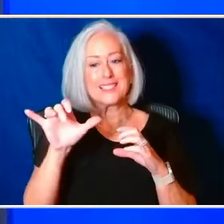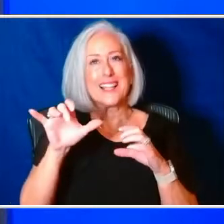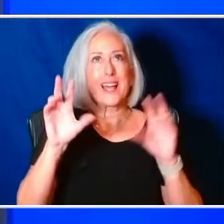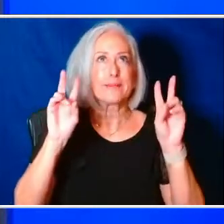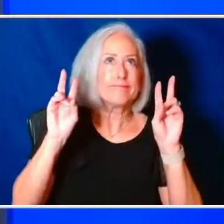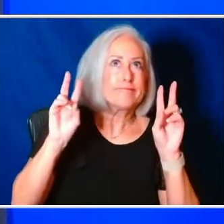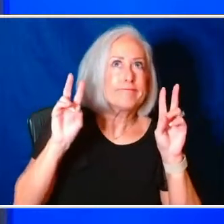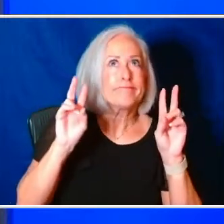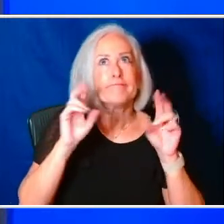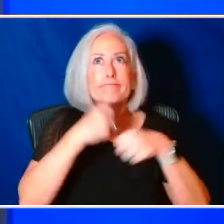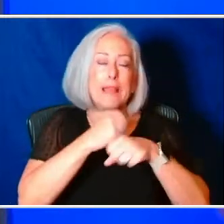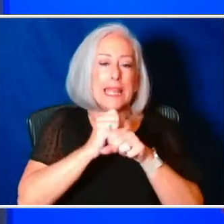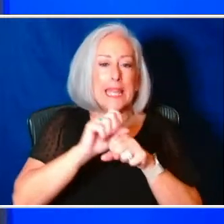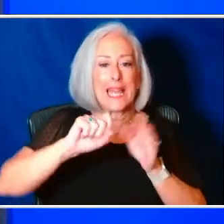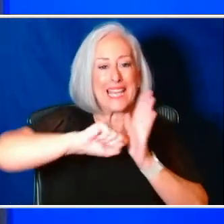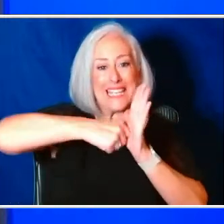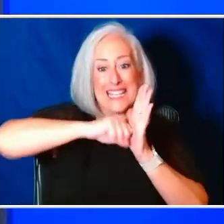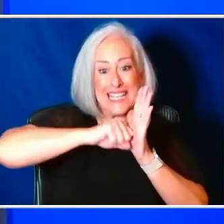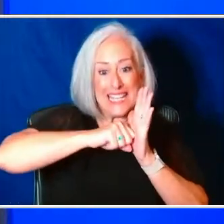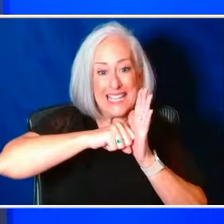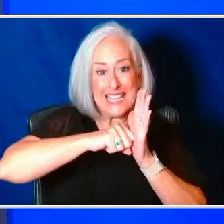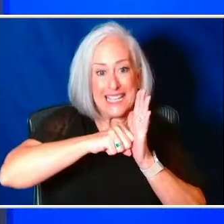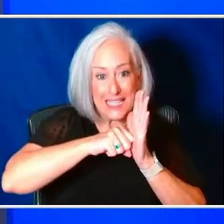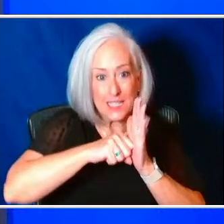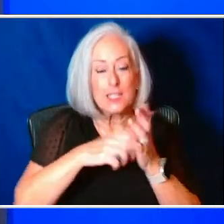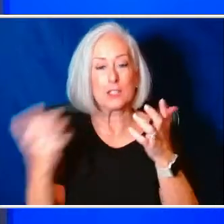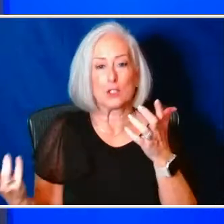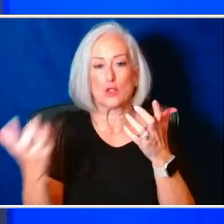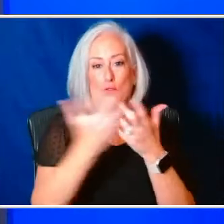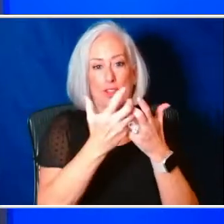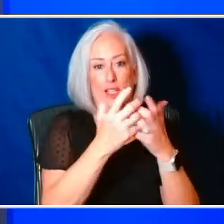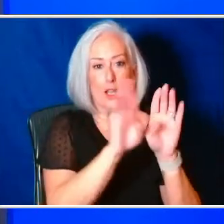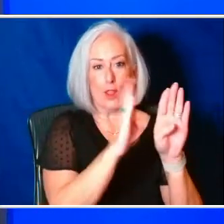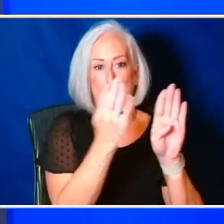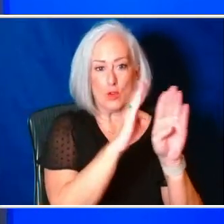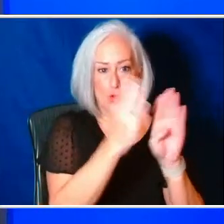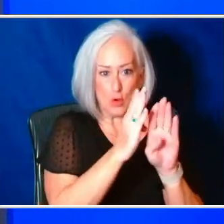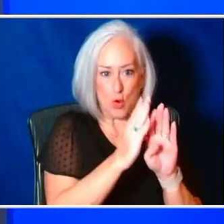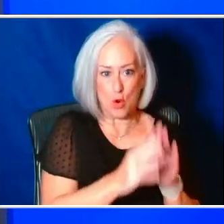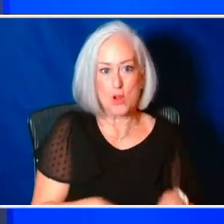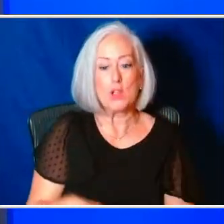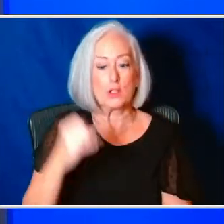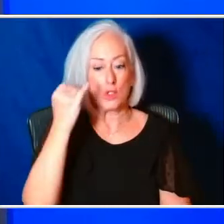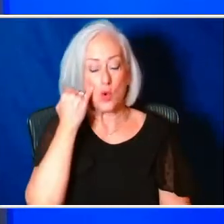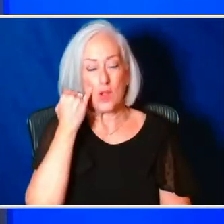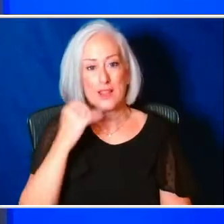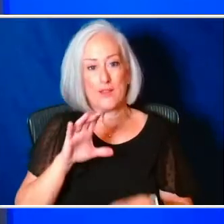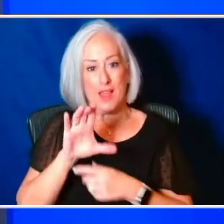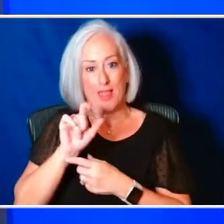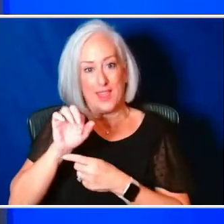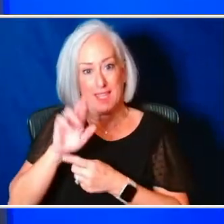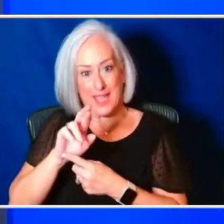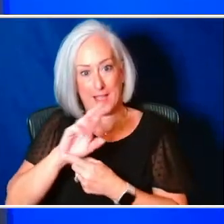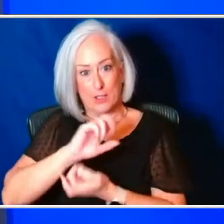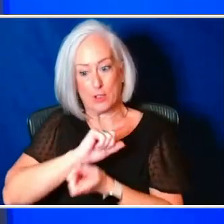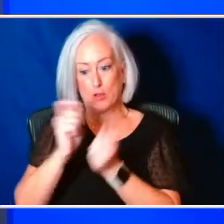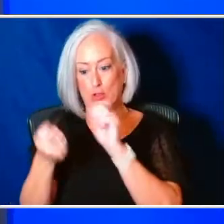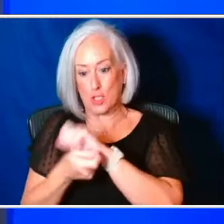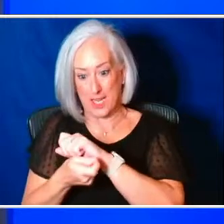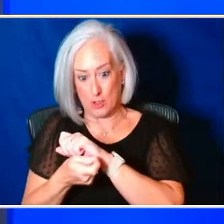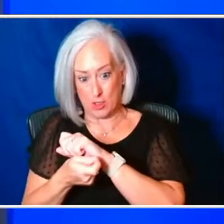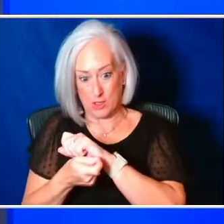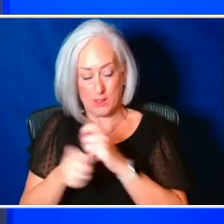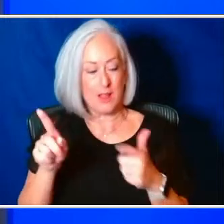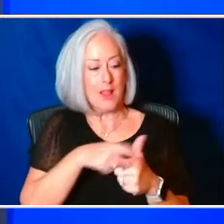cancer cell. But if the door changes the keyhole, so if the cancer actually changes the keyhole, that key doesn't work anymore. So that's